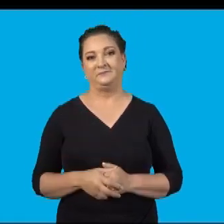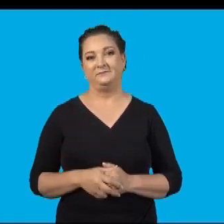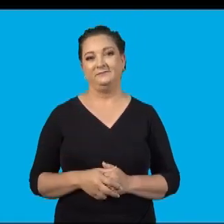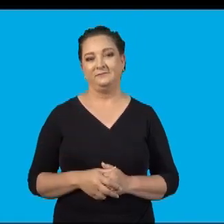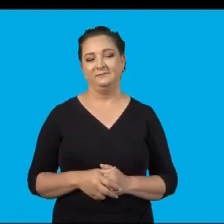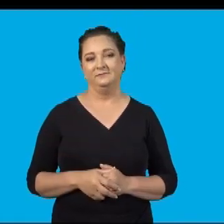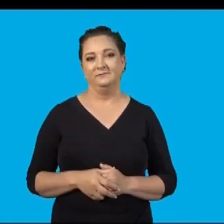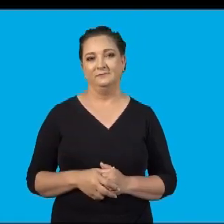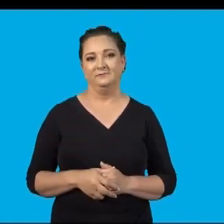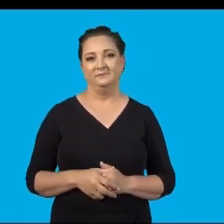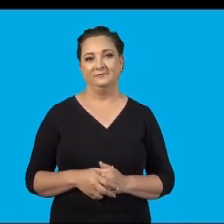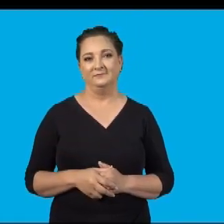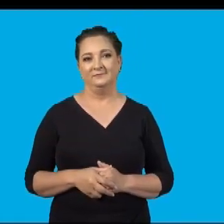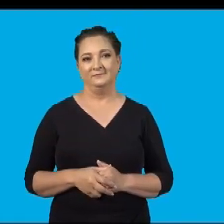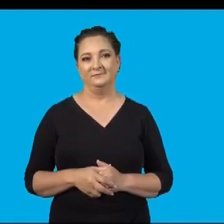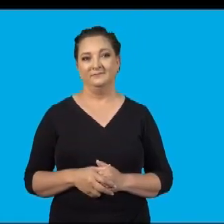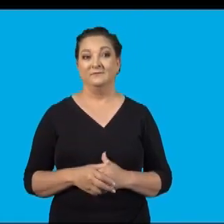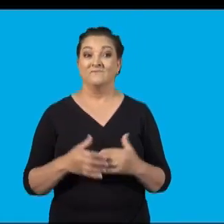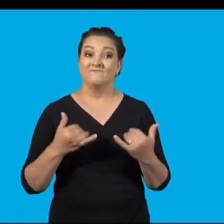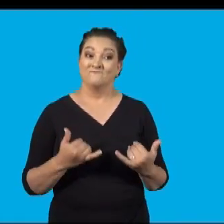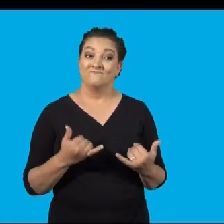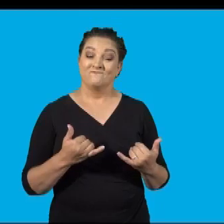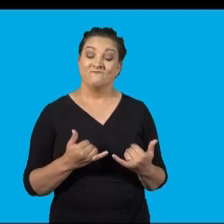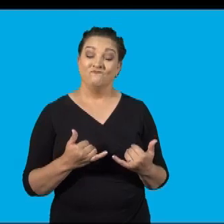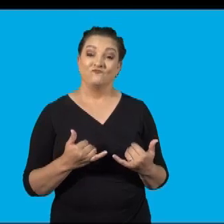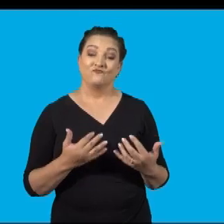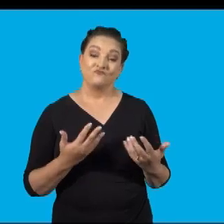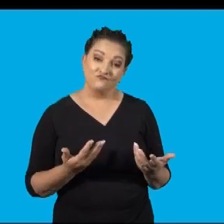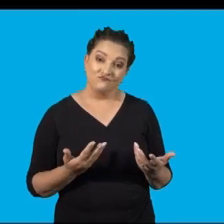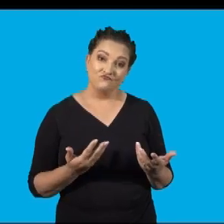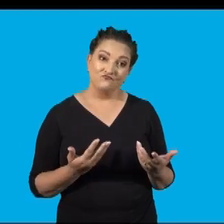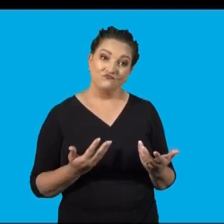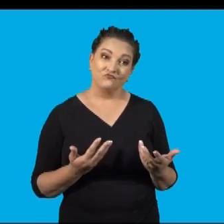70,560. And then I will now say,